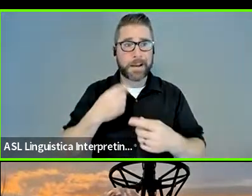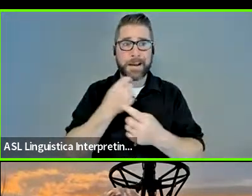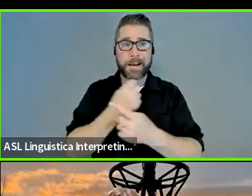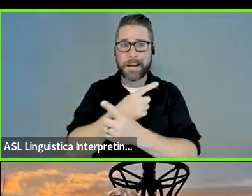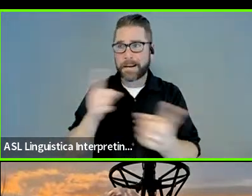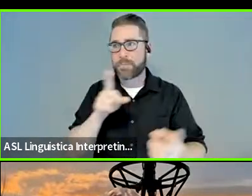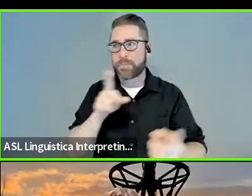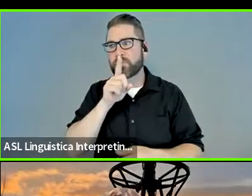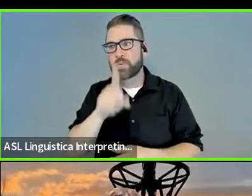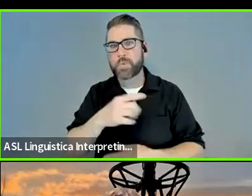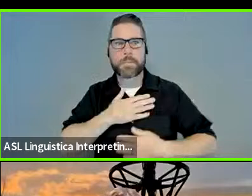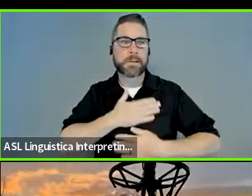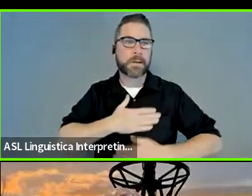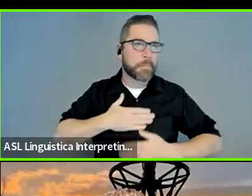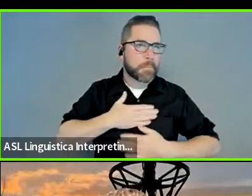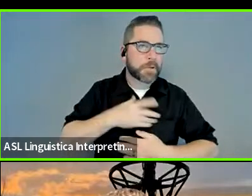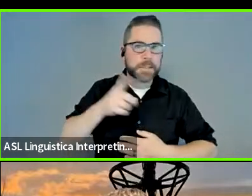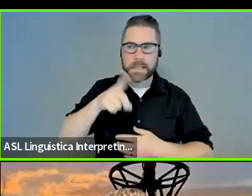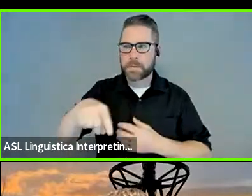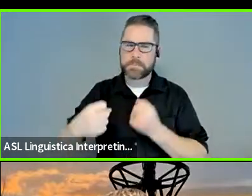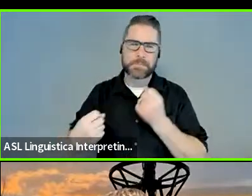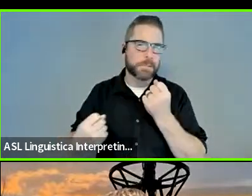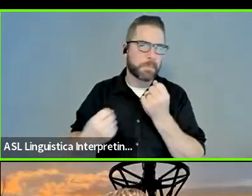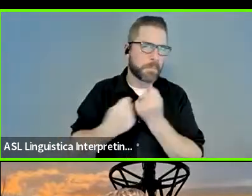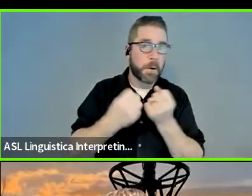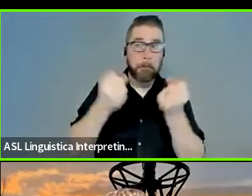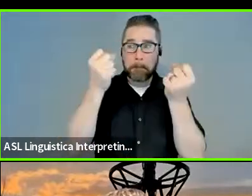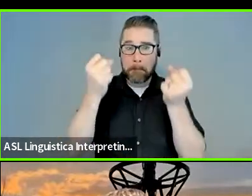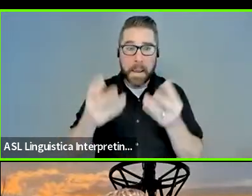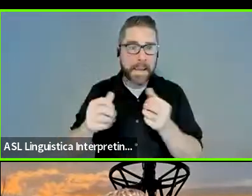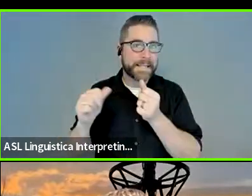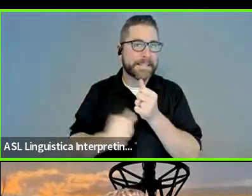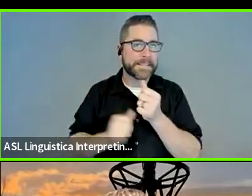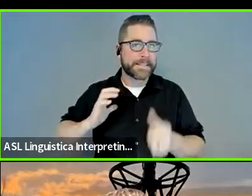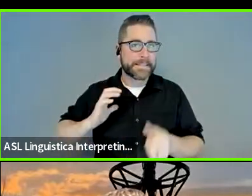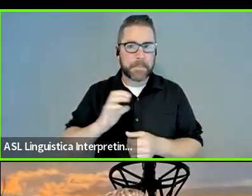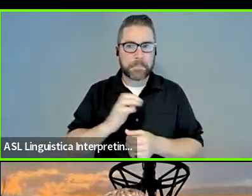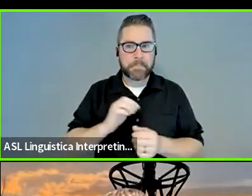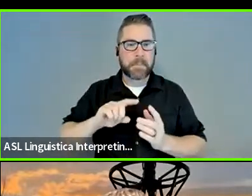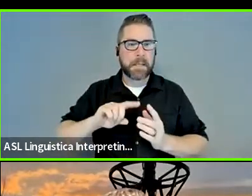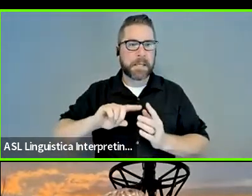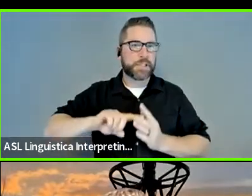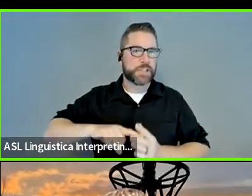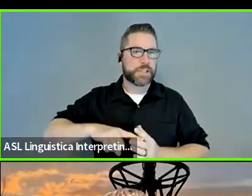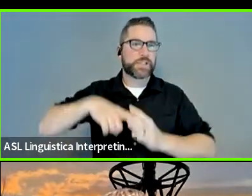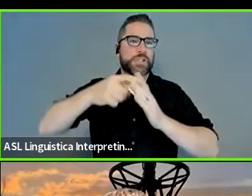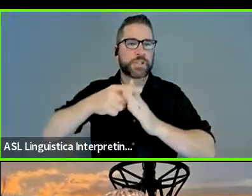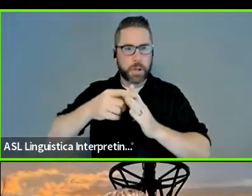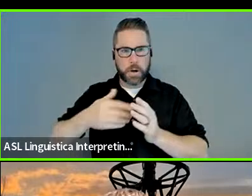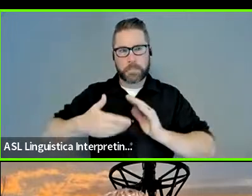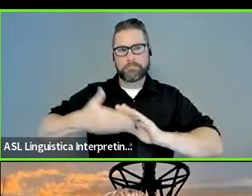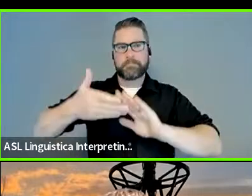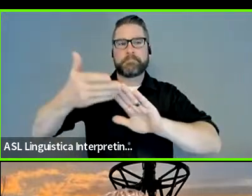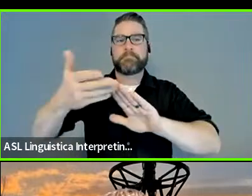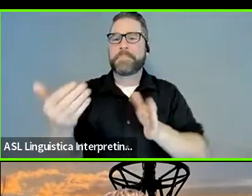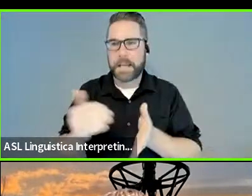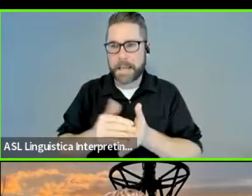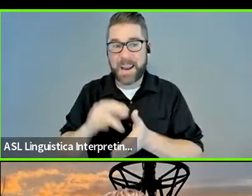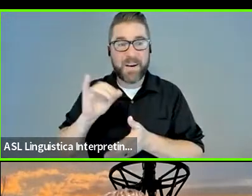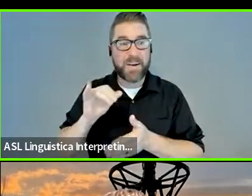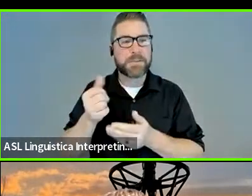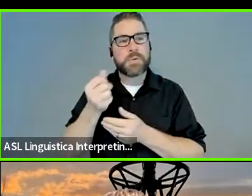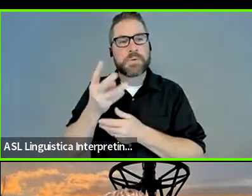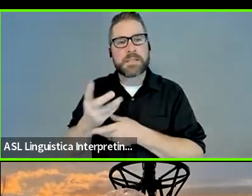had a lot of subcommittees kick off recently, and we have a few more in tow here. So thank you for